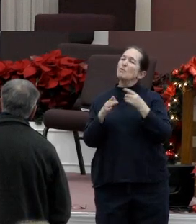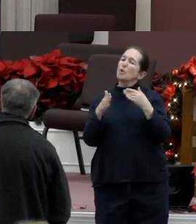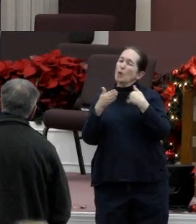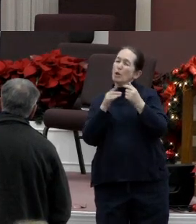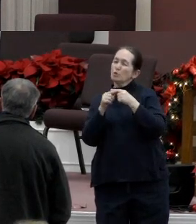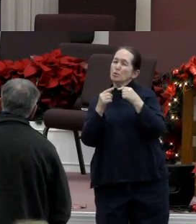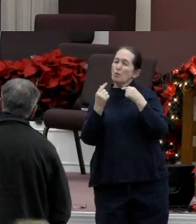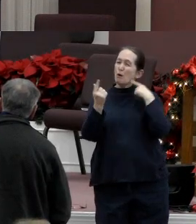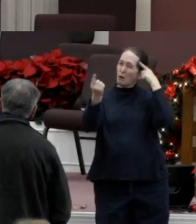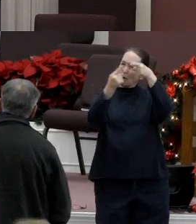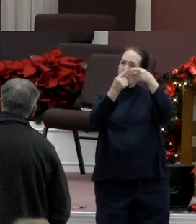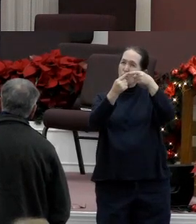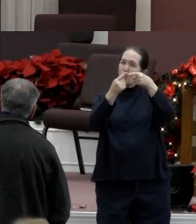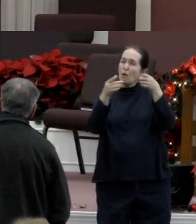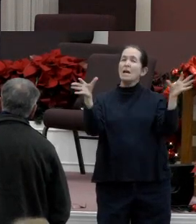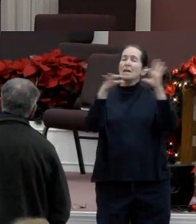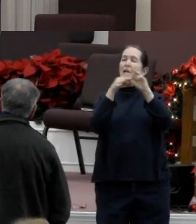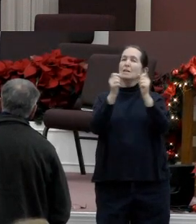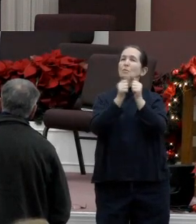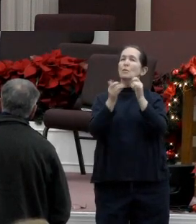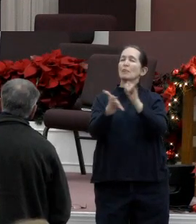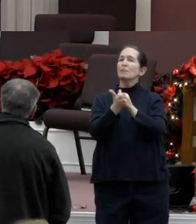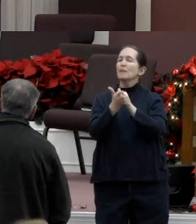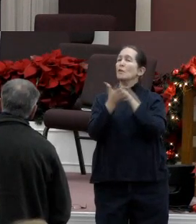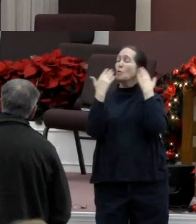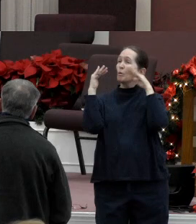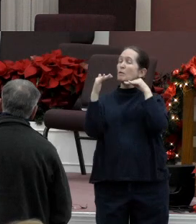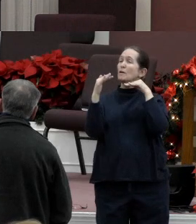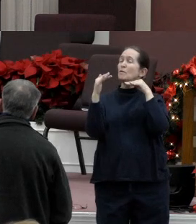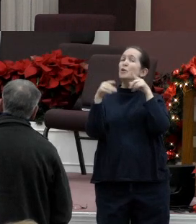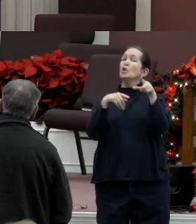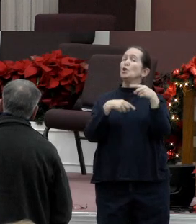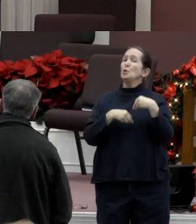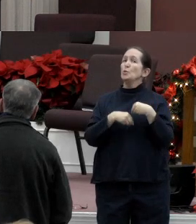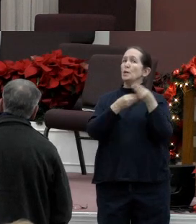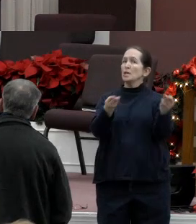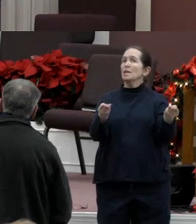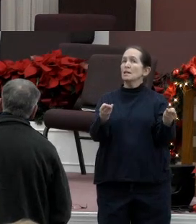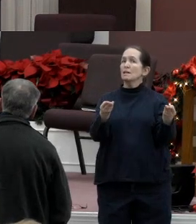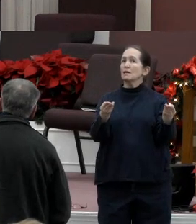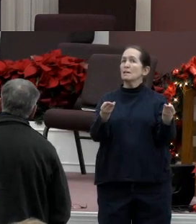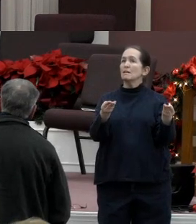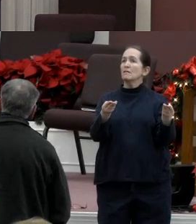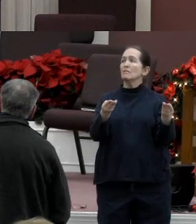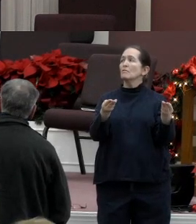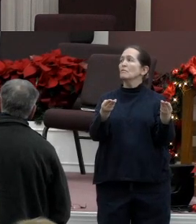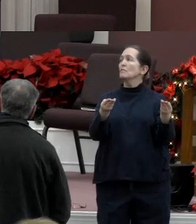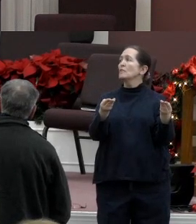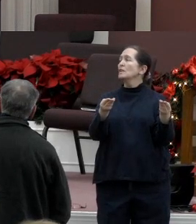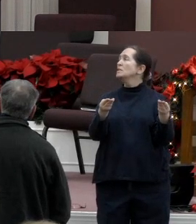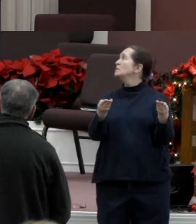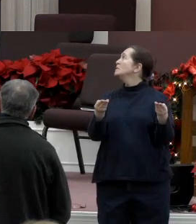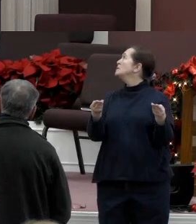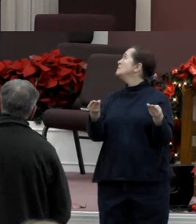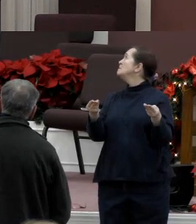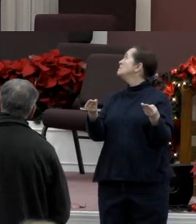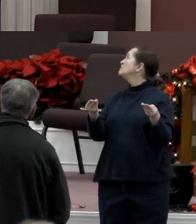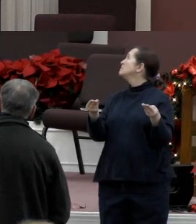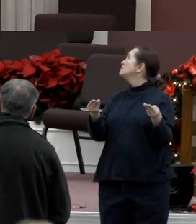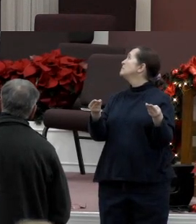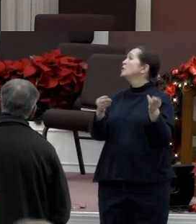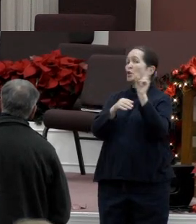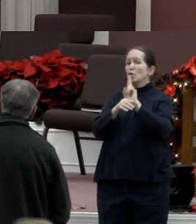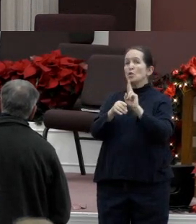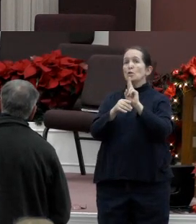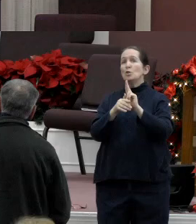to that is hopefully when you give, when you can use our Lottie Moon